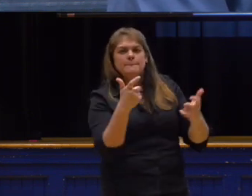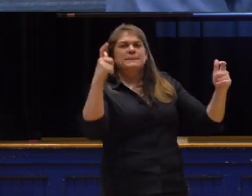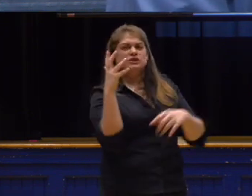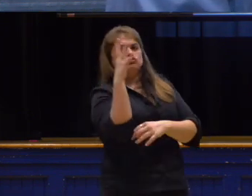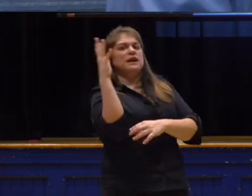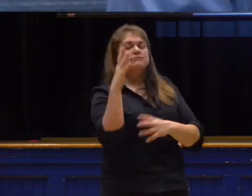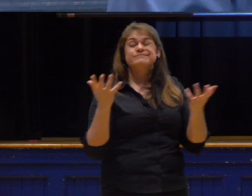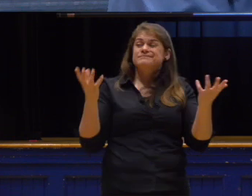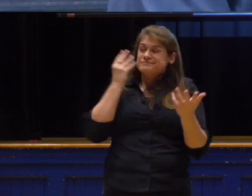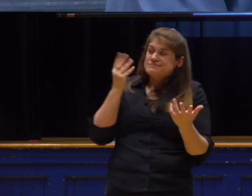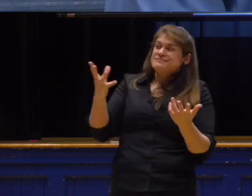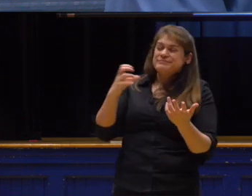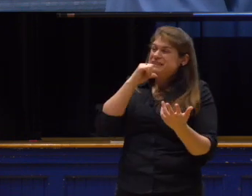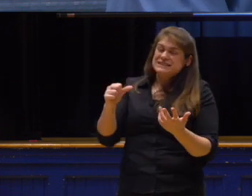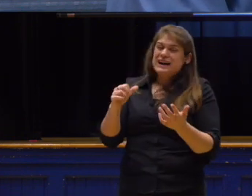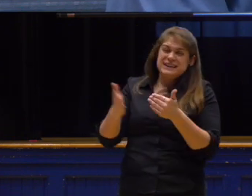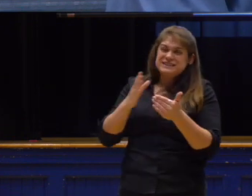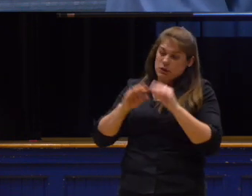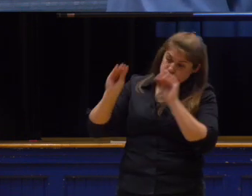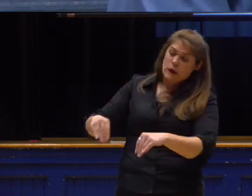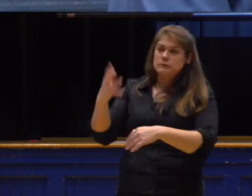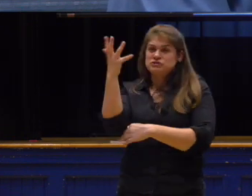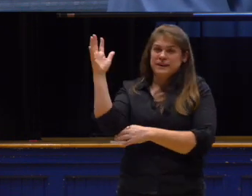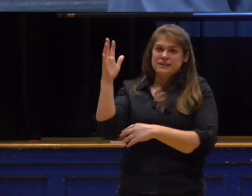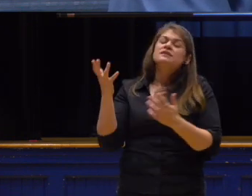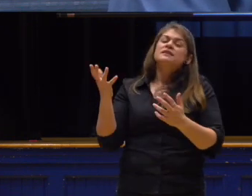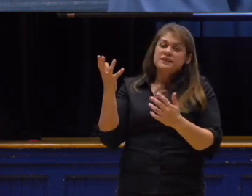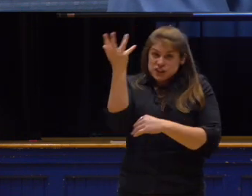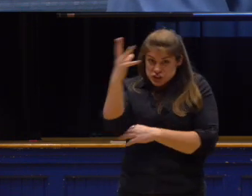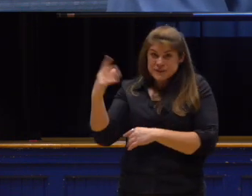it's not as easy as just doing that. So the trees that are going in,